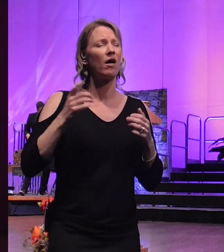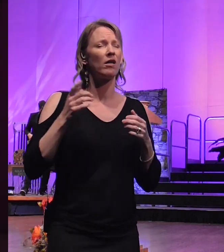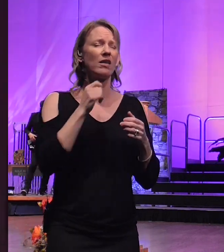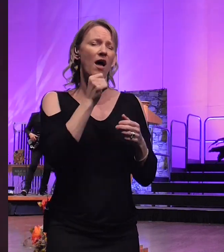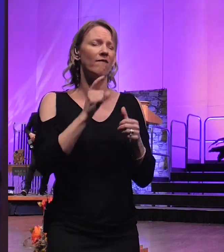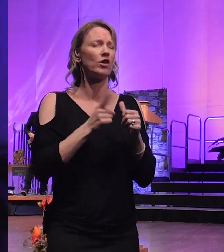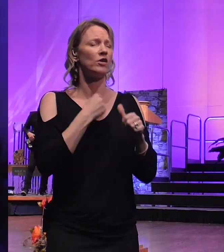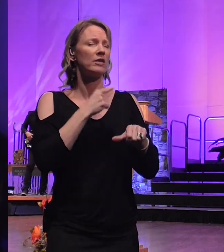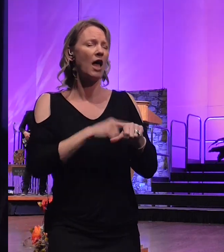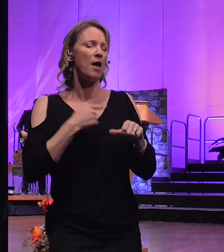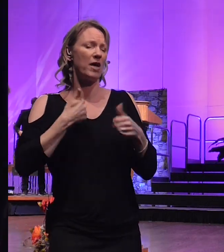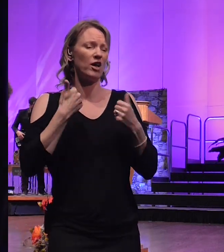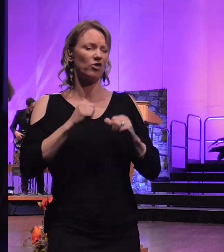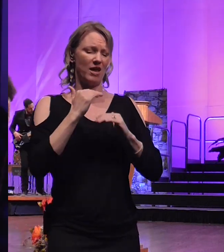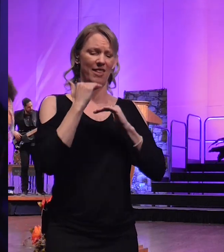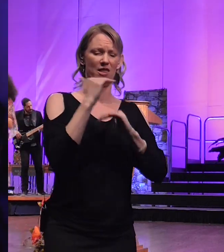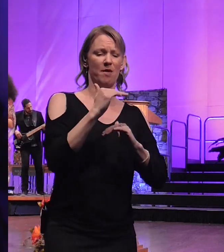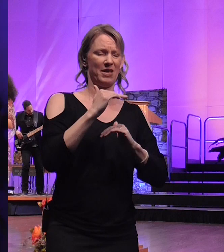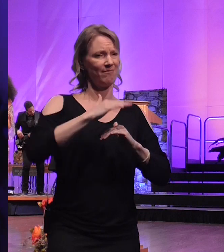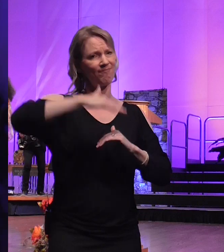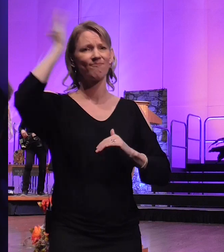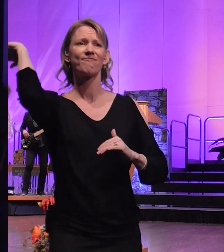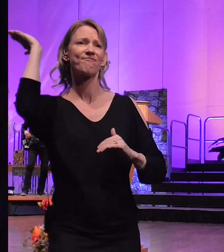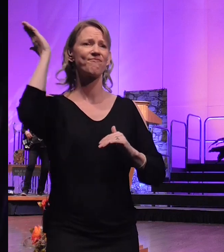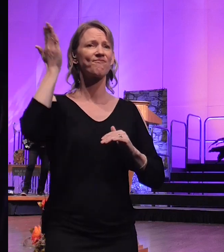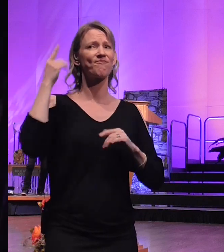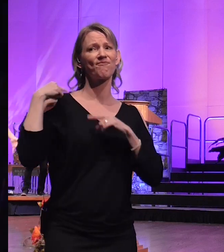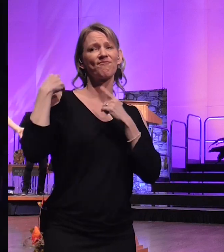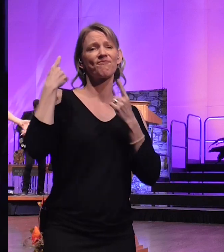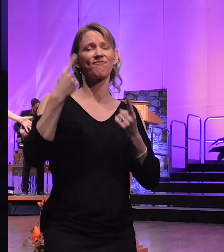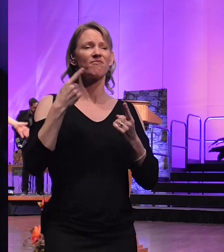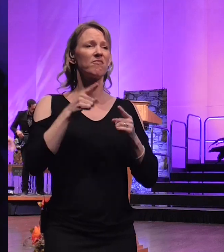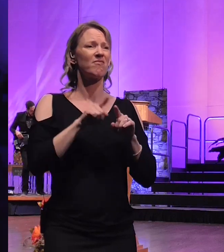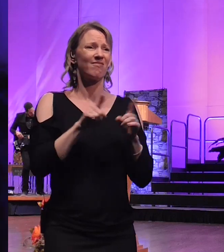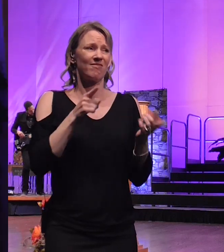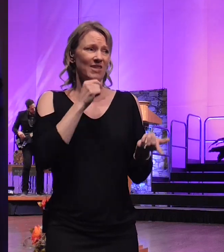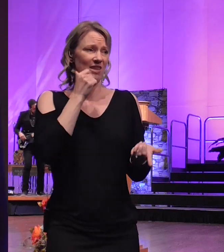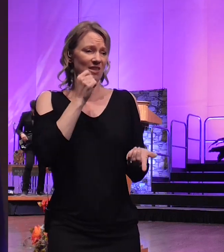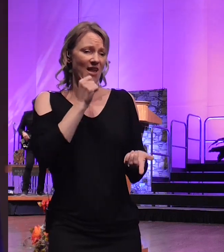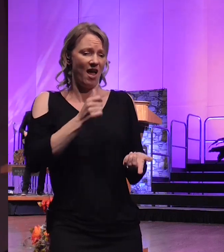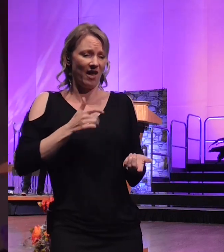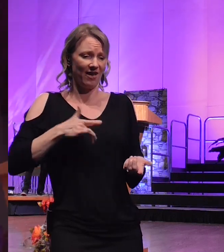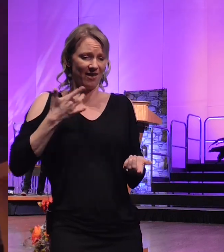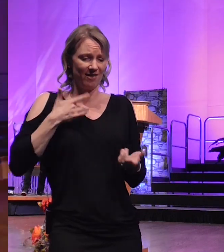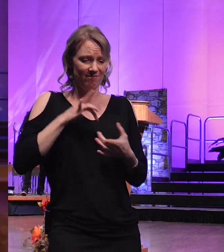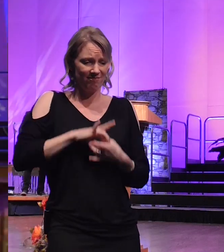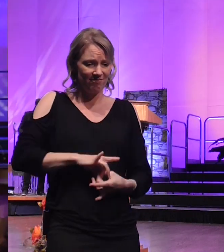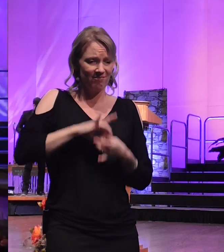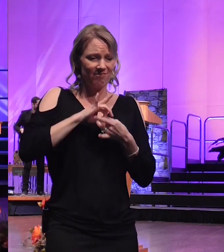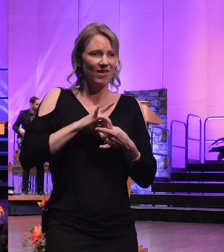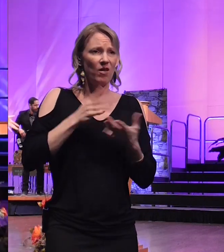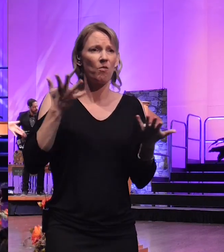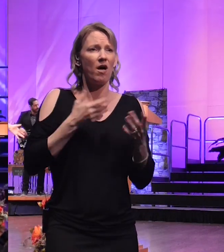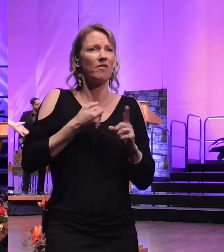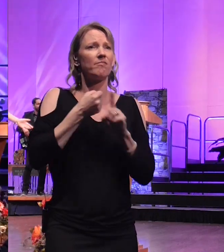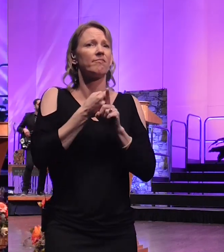the first time. Trying to make it out the box that you've been in your whole life. But if you ain't connected, what's gonna